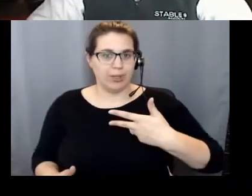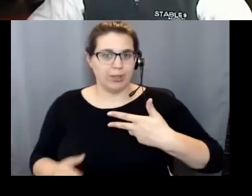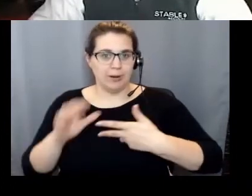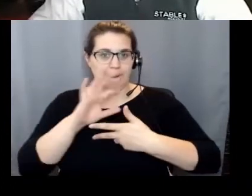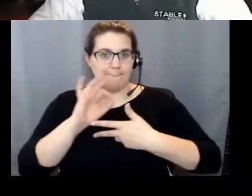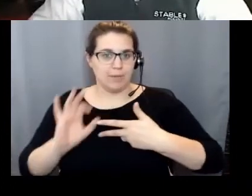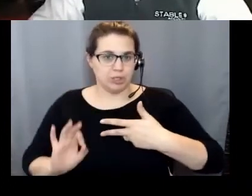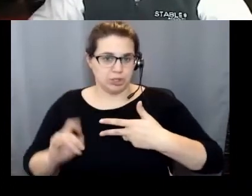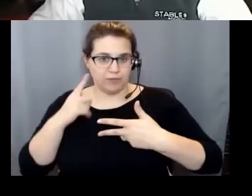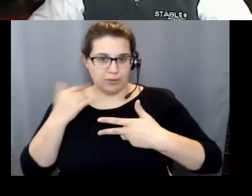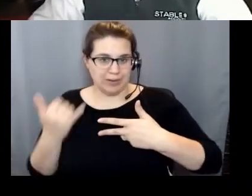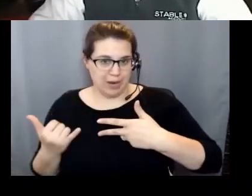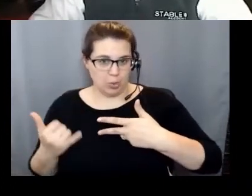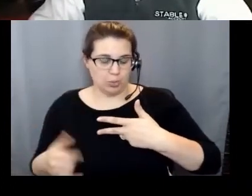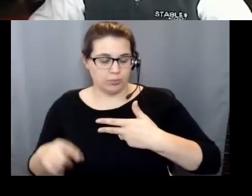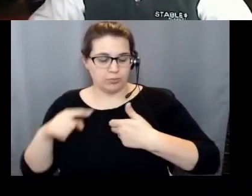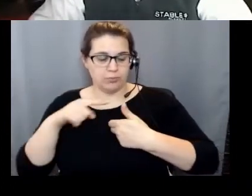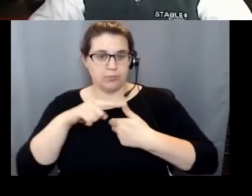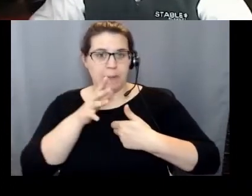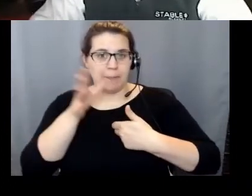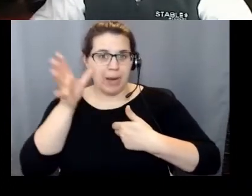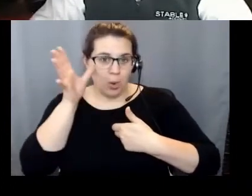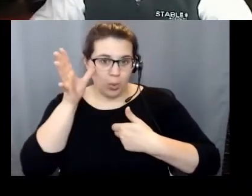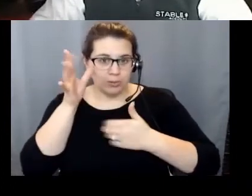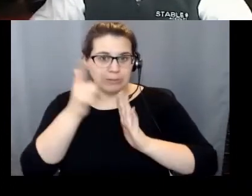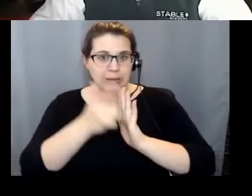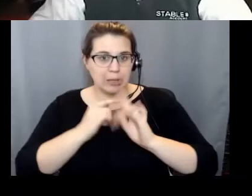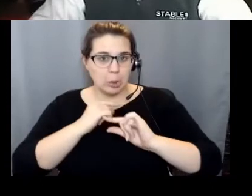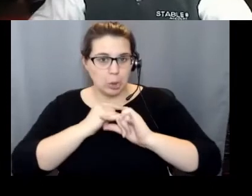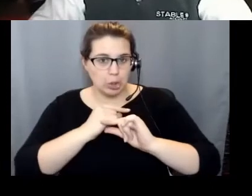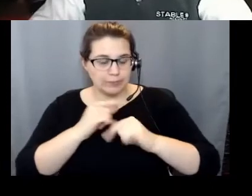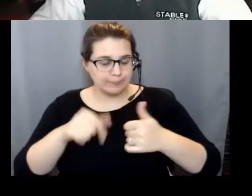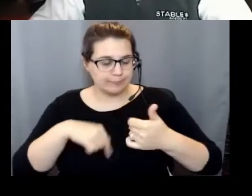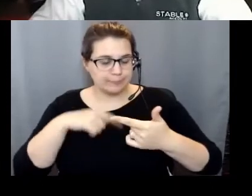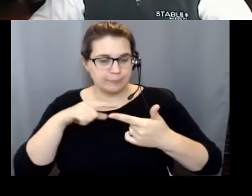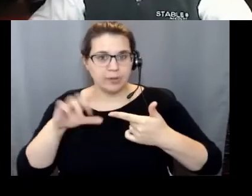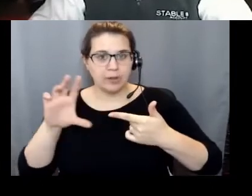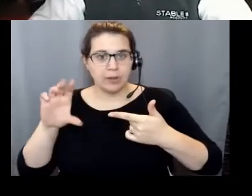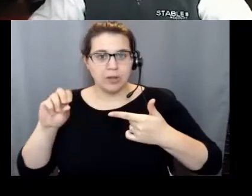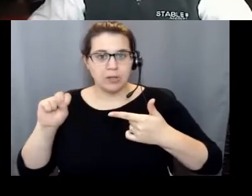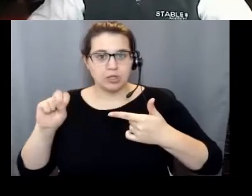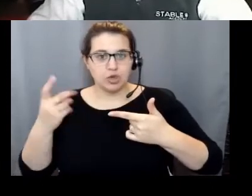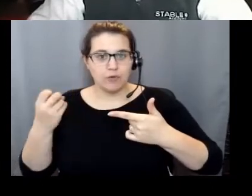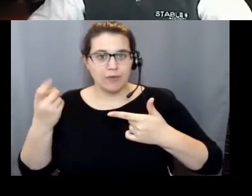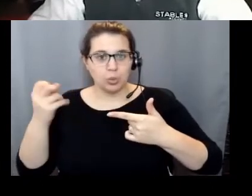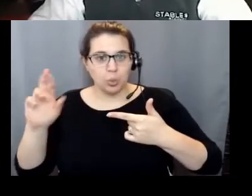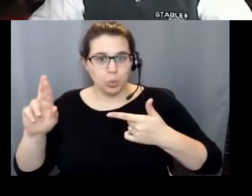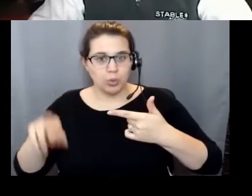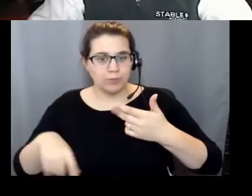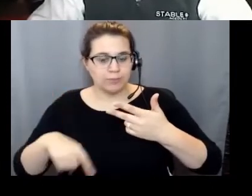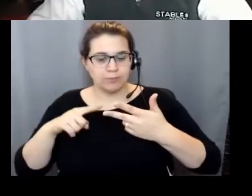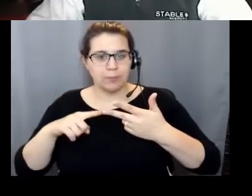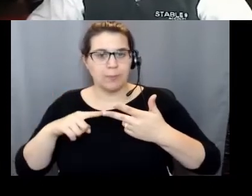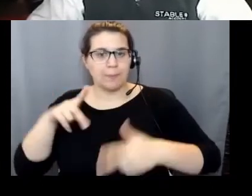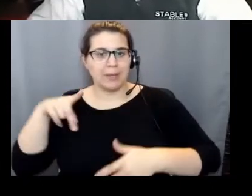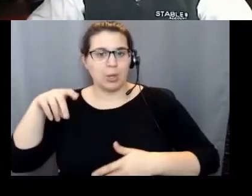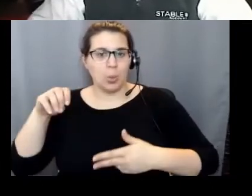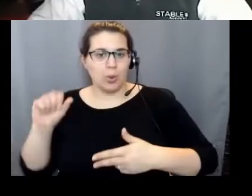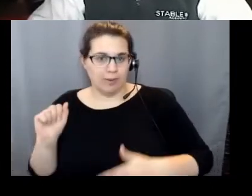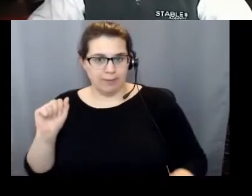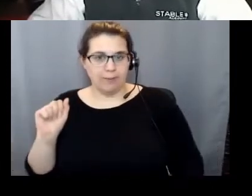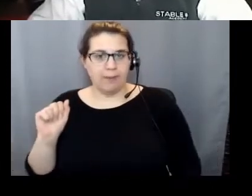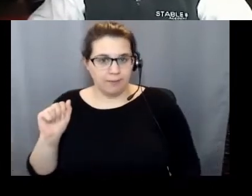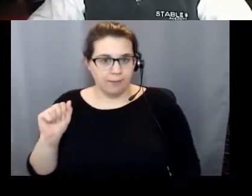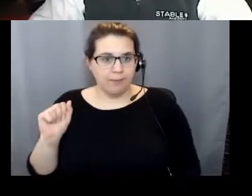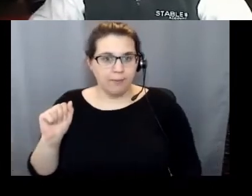this drop-down menu. There's parent legal guardian, conservator, or power of attorney. But as